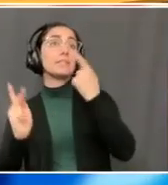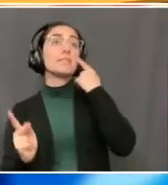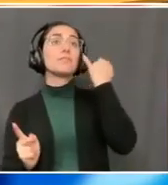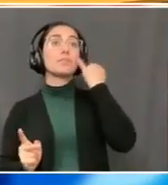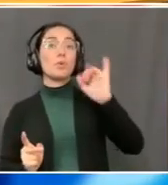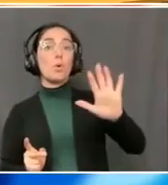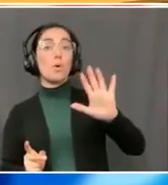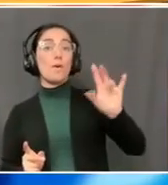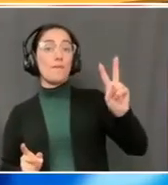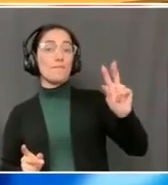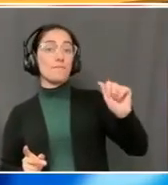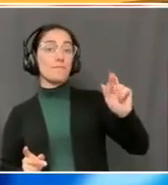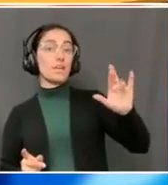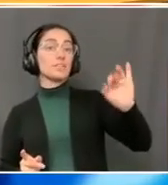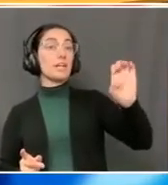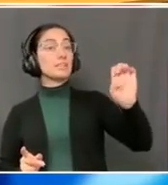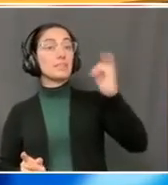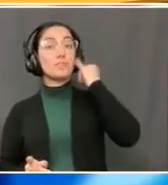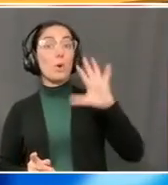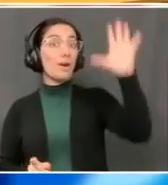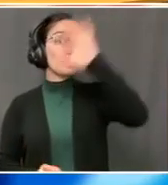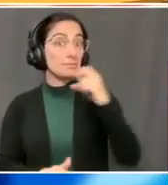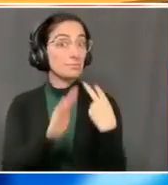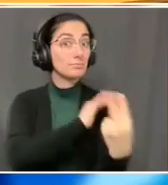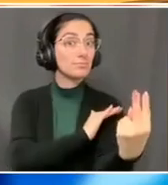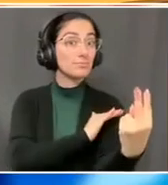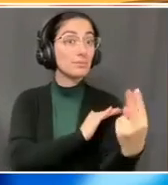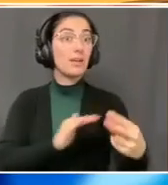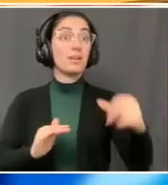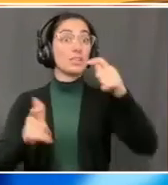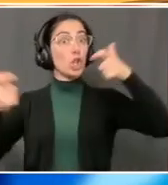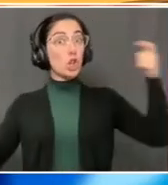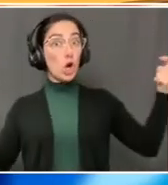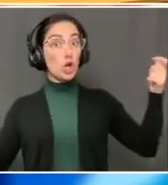are budgeting inappropriately or